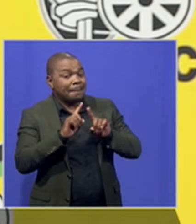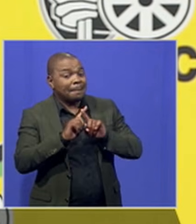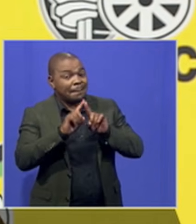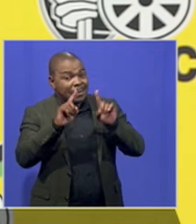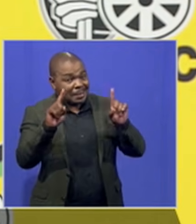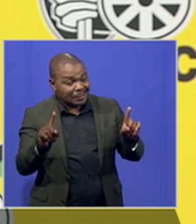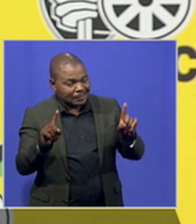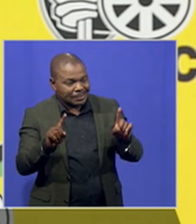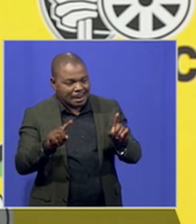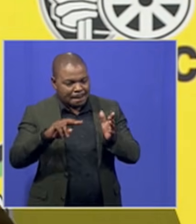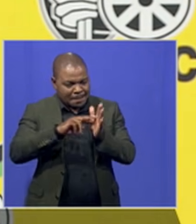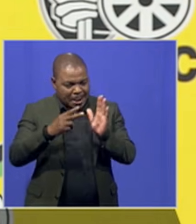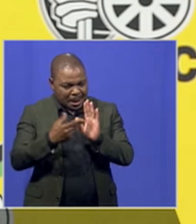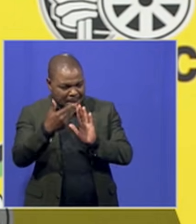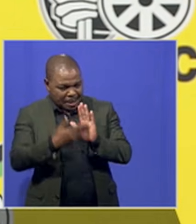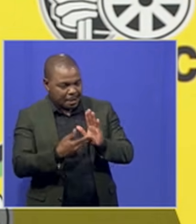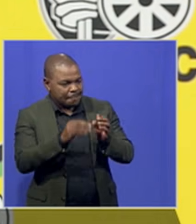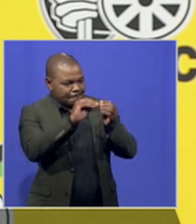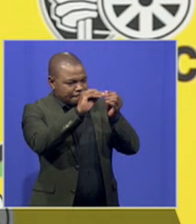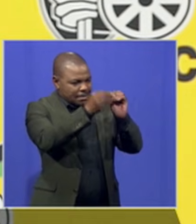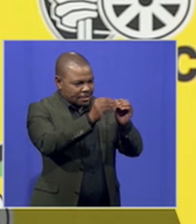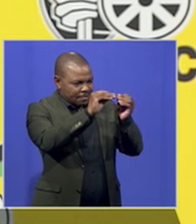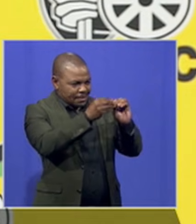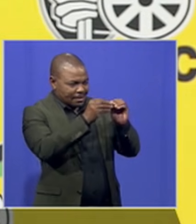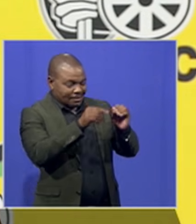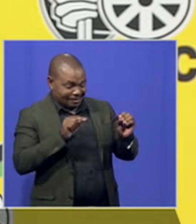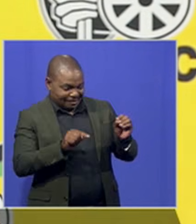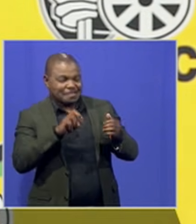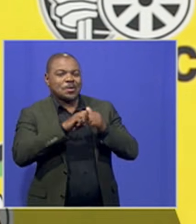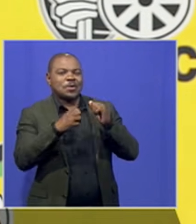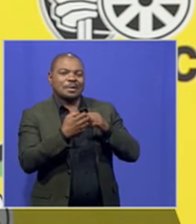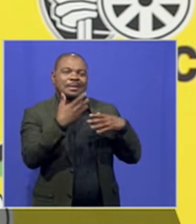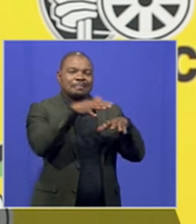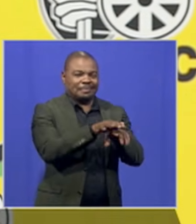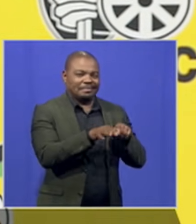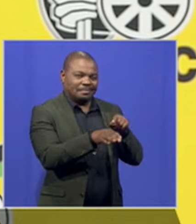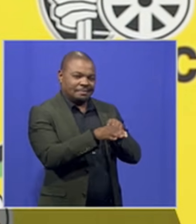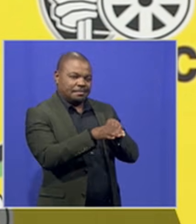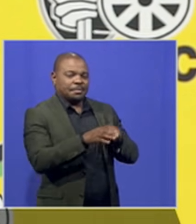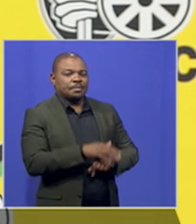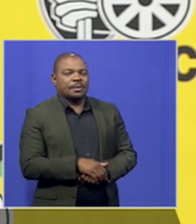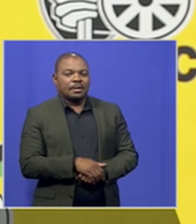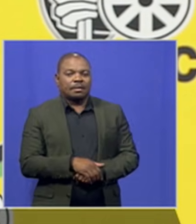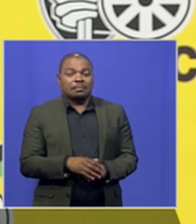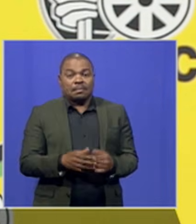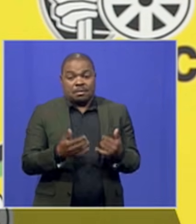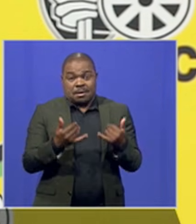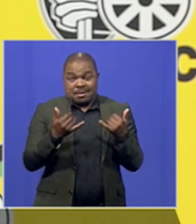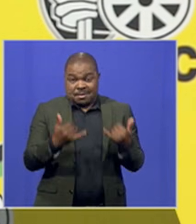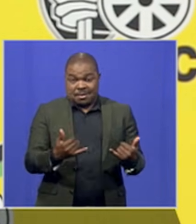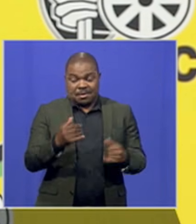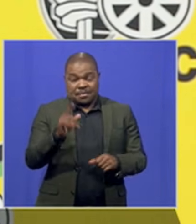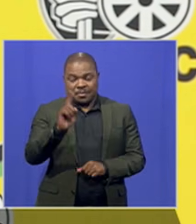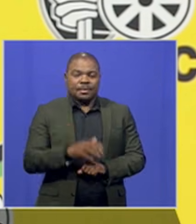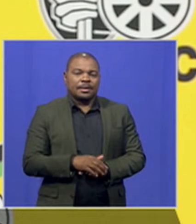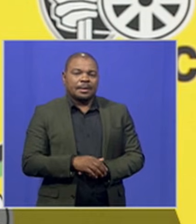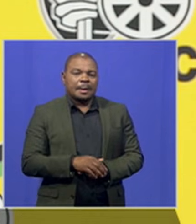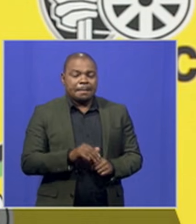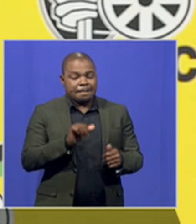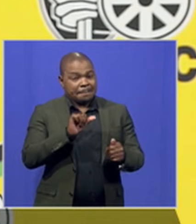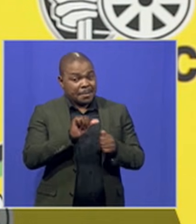tshebetsong maano a ho lokisa diphoso ke moo bothata bo banteng jwale ho tla